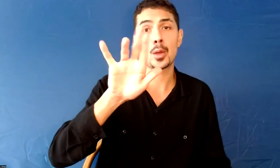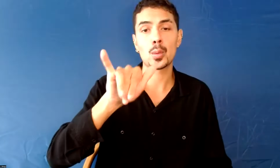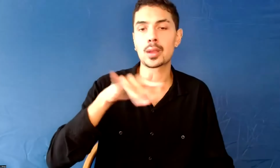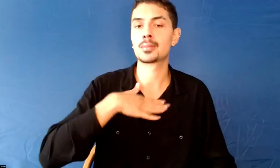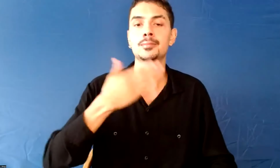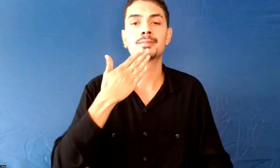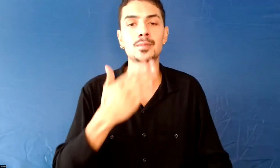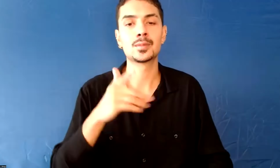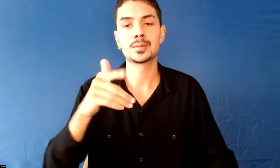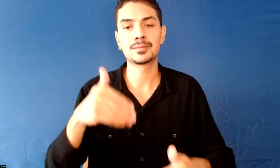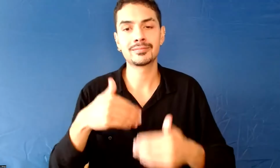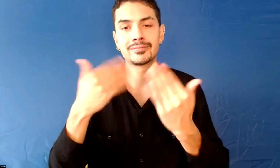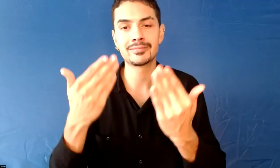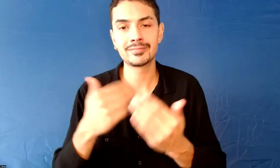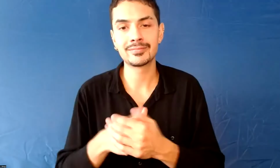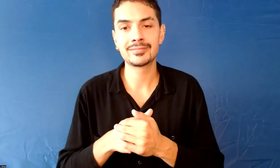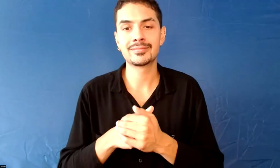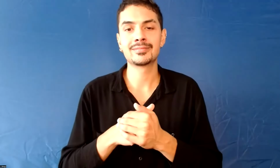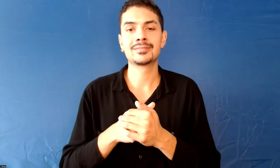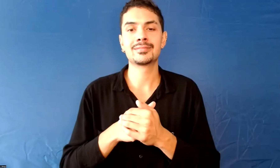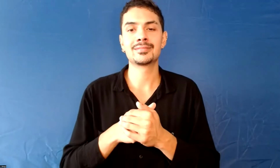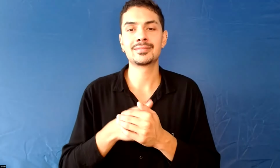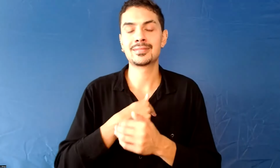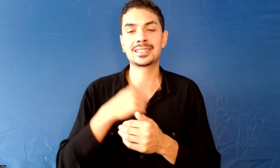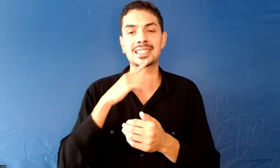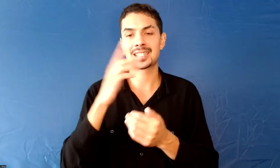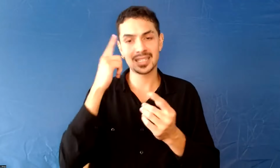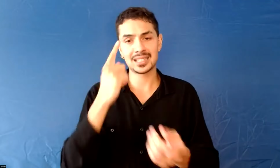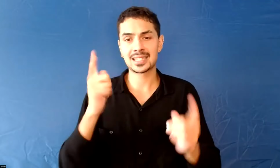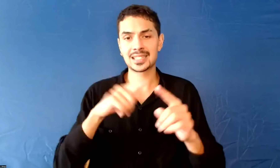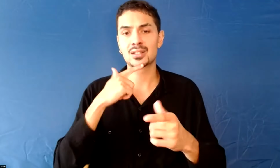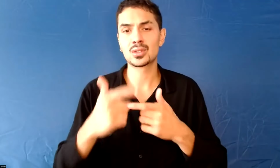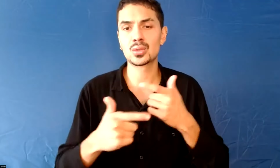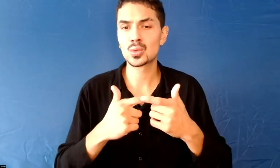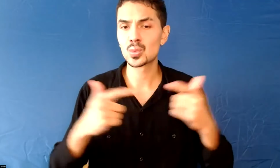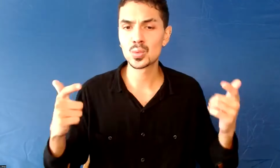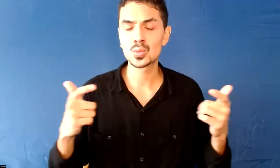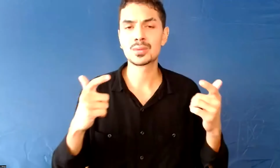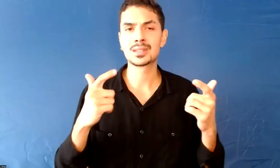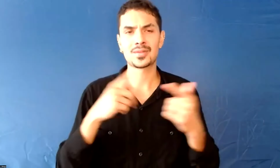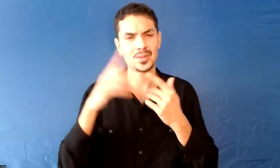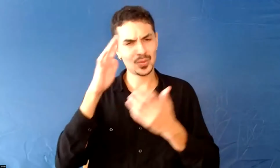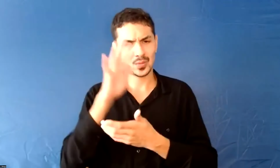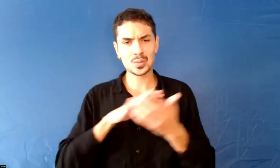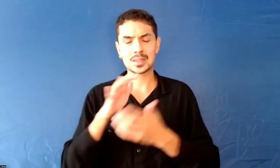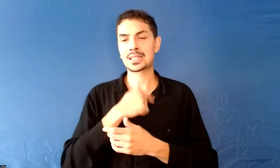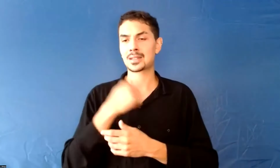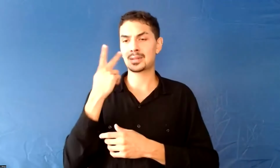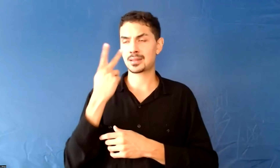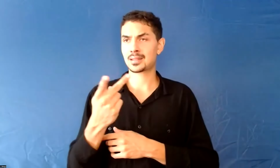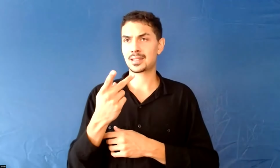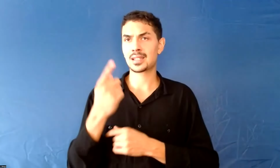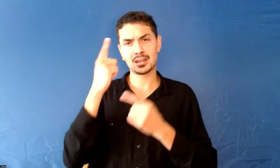in, because consent is huge and very confusing, because we talk about